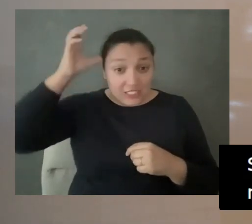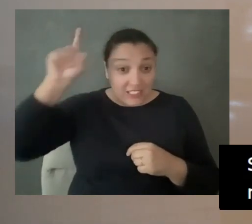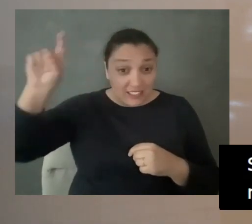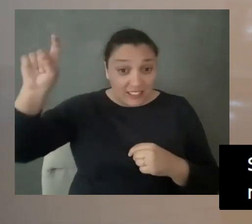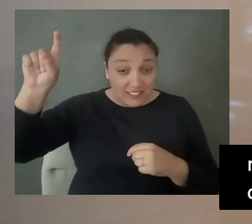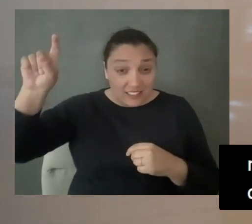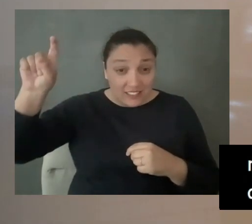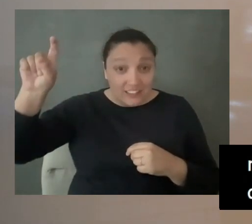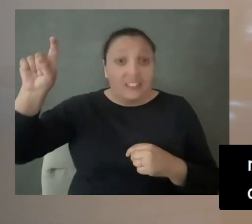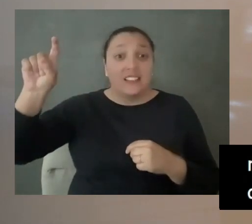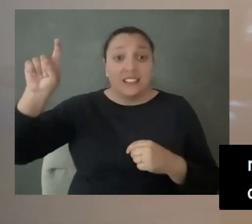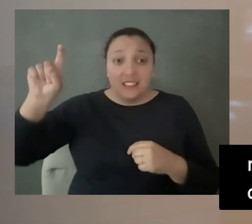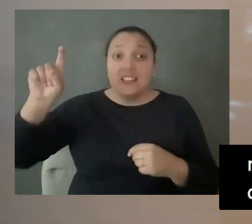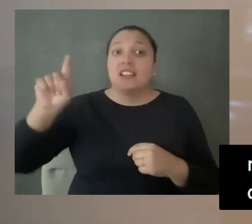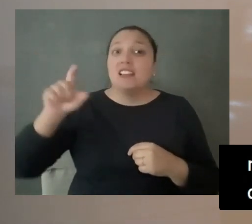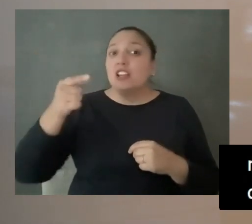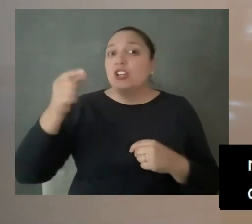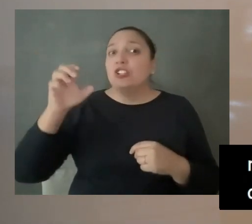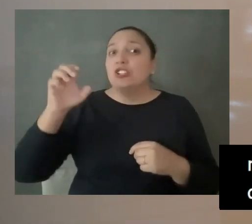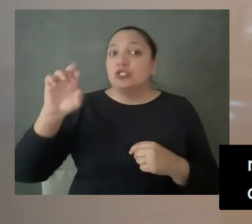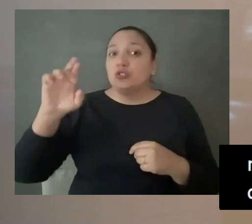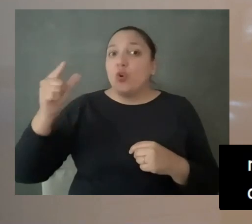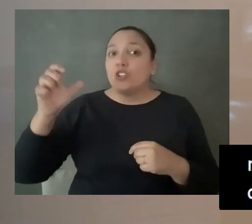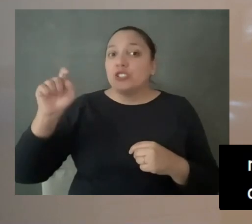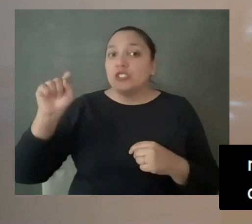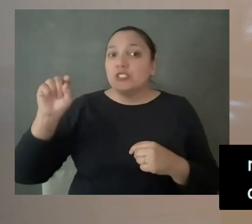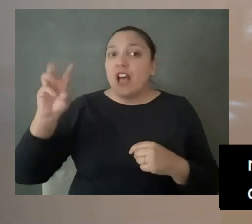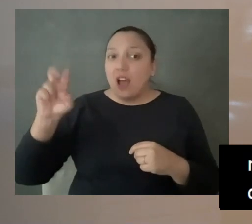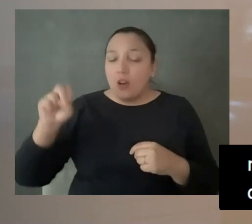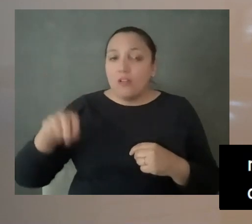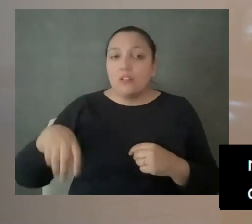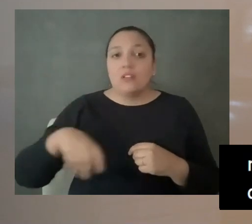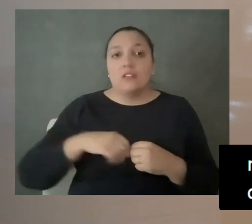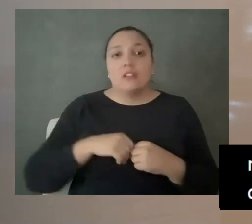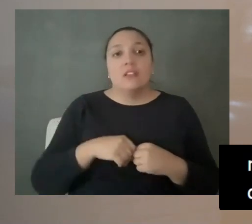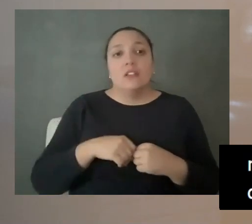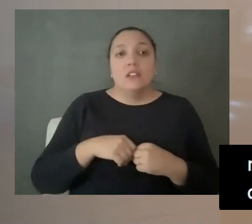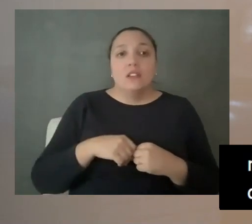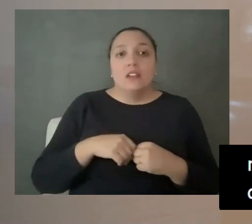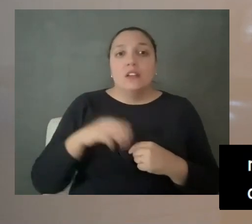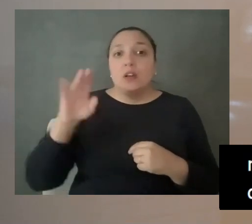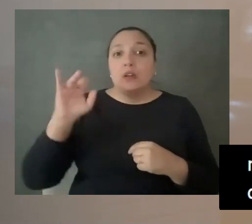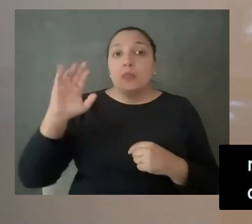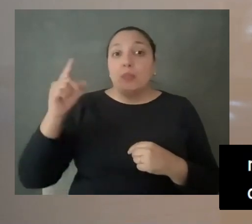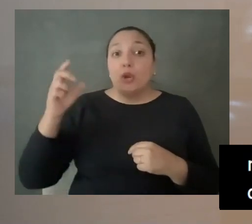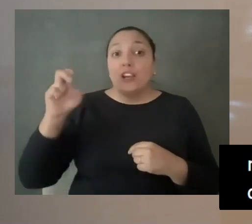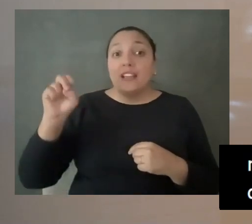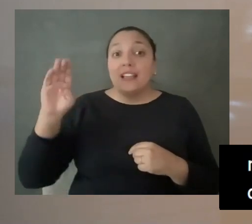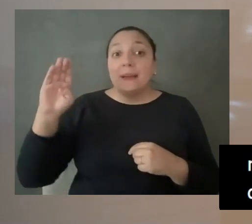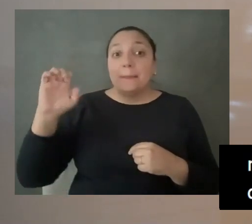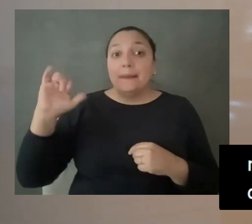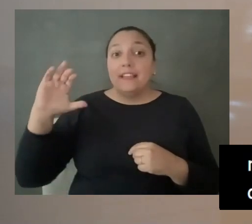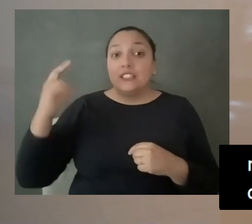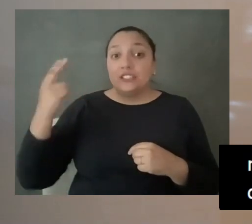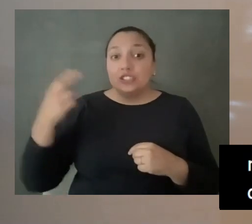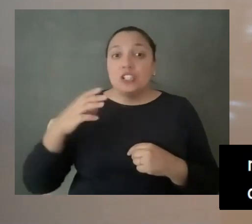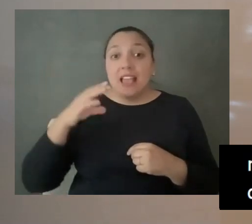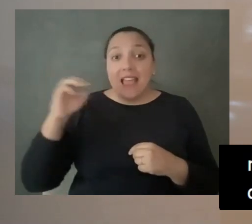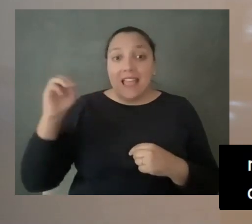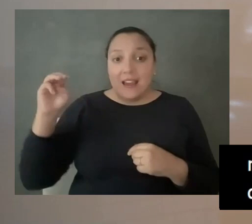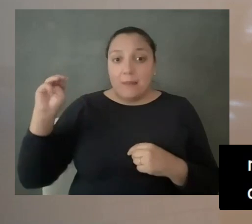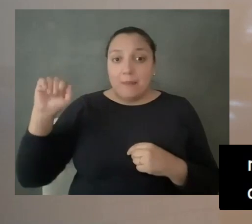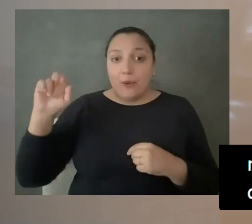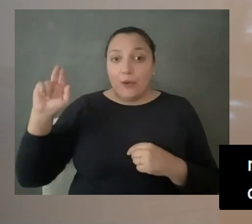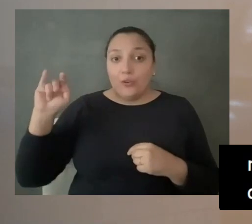Georgetown, Old Mill Basin, Mill Basin, Bergen Beach, and Marine Park. That's Mr.